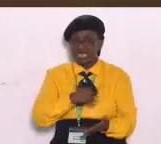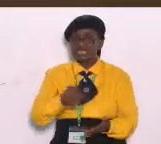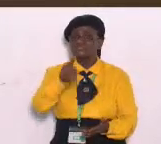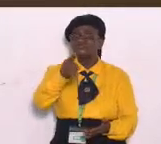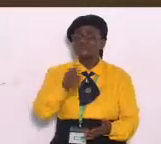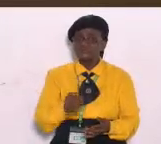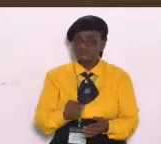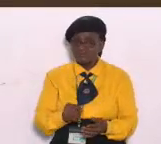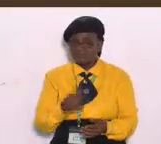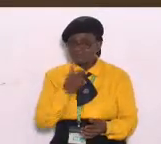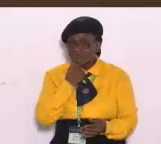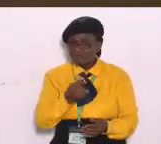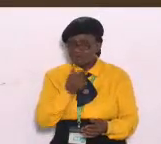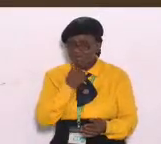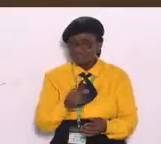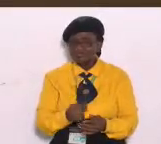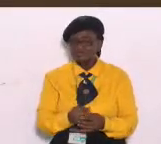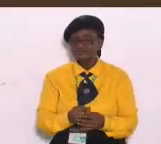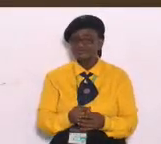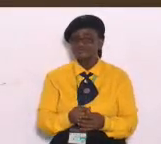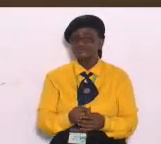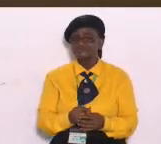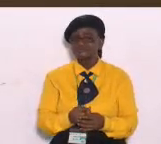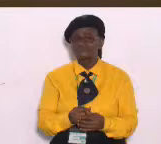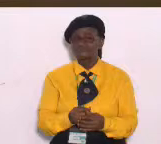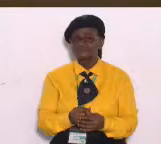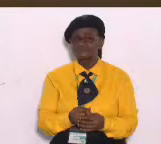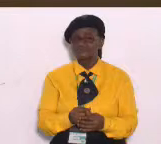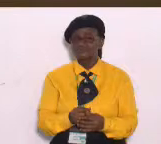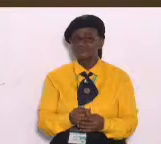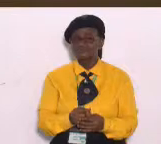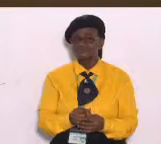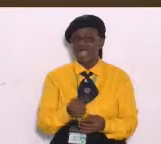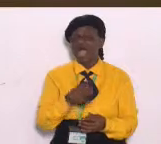continue in your sin.